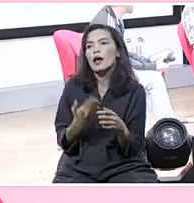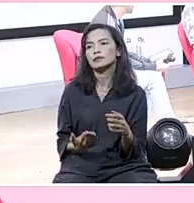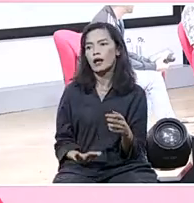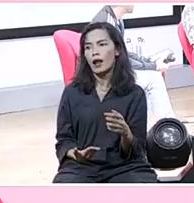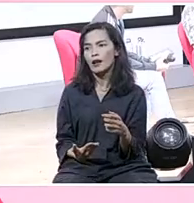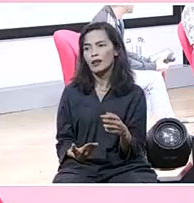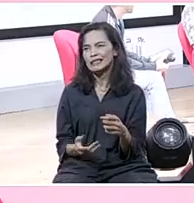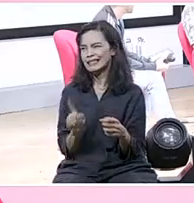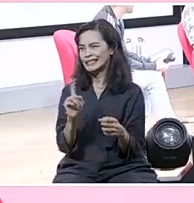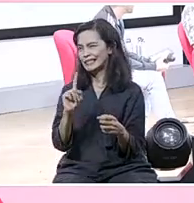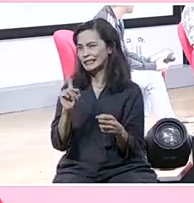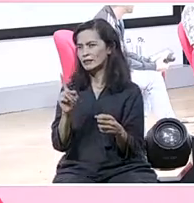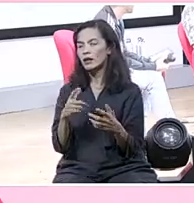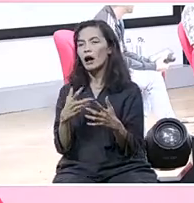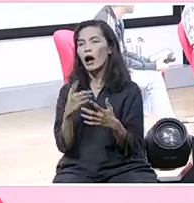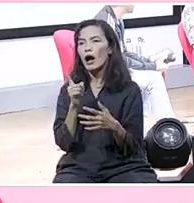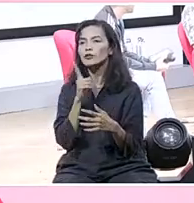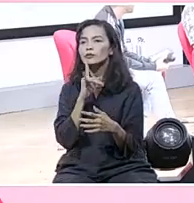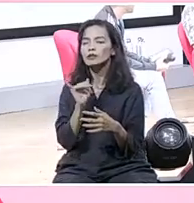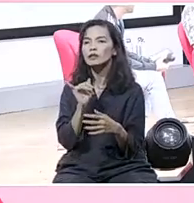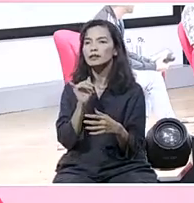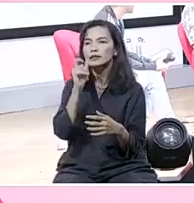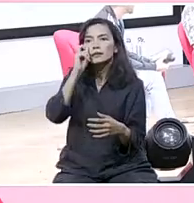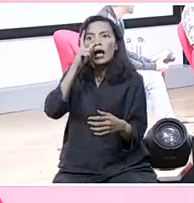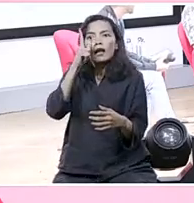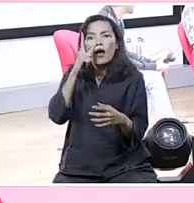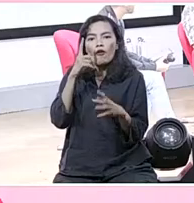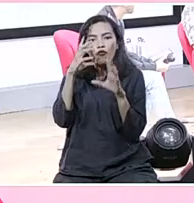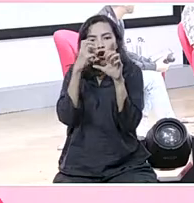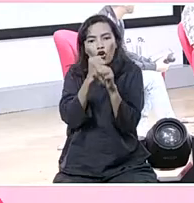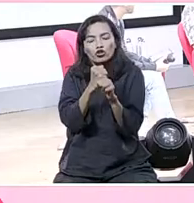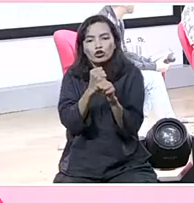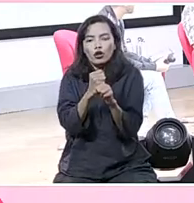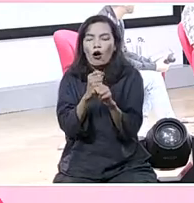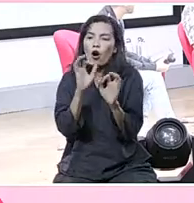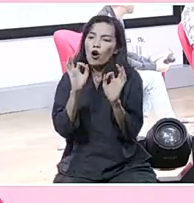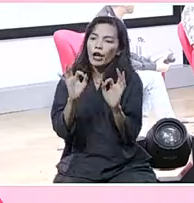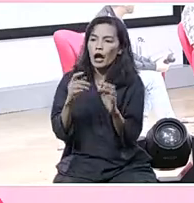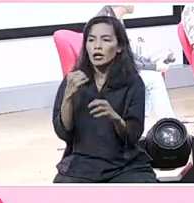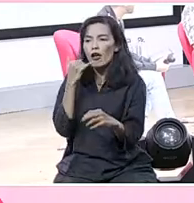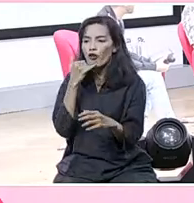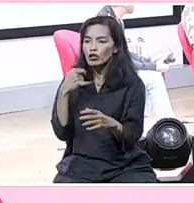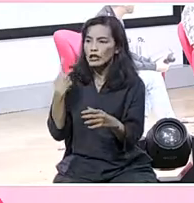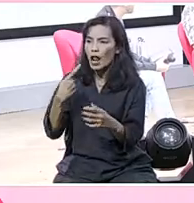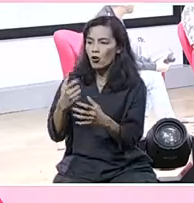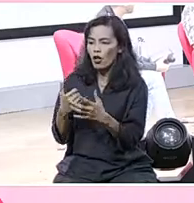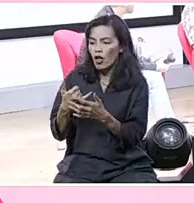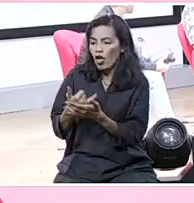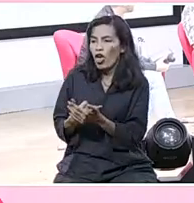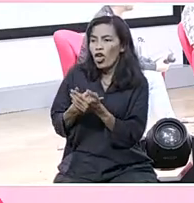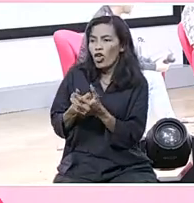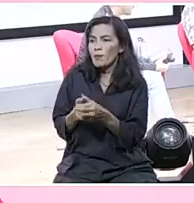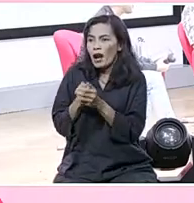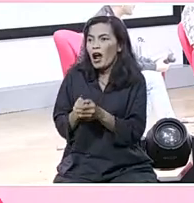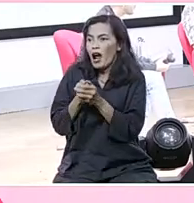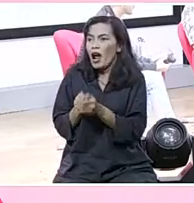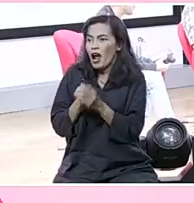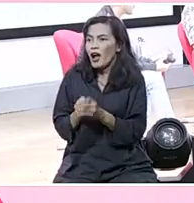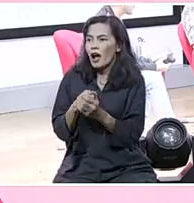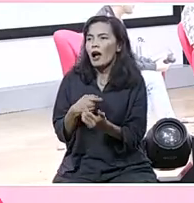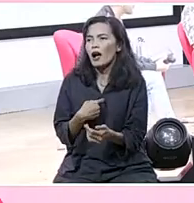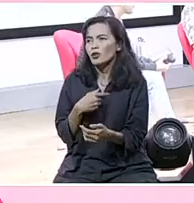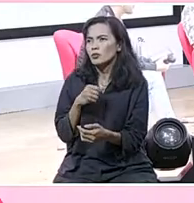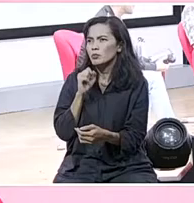habits like that. So just try to be intentional, try to focus and say, I don't need this phone all the time. I understand people are attached to their phones,